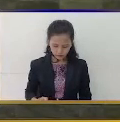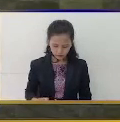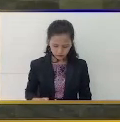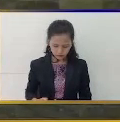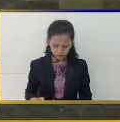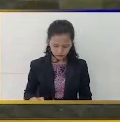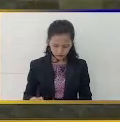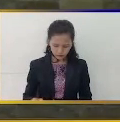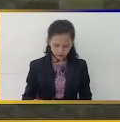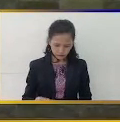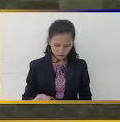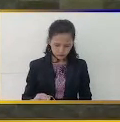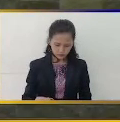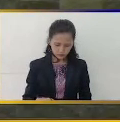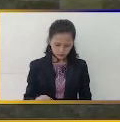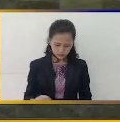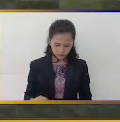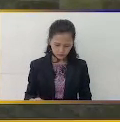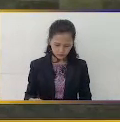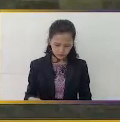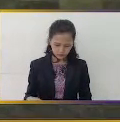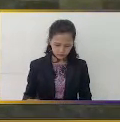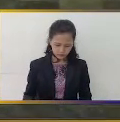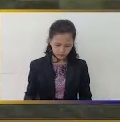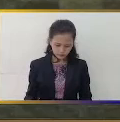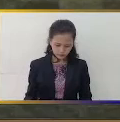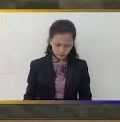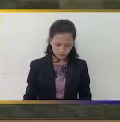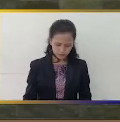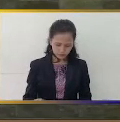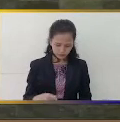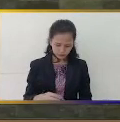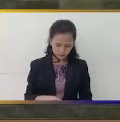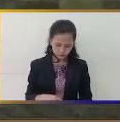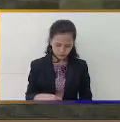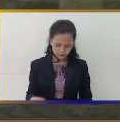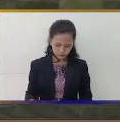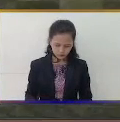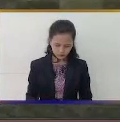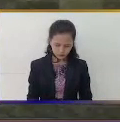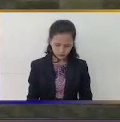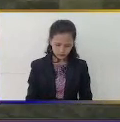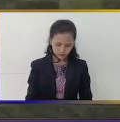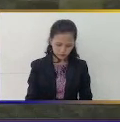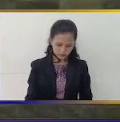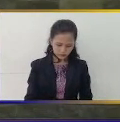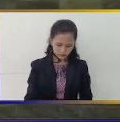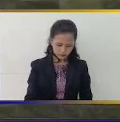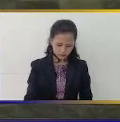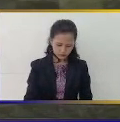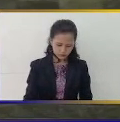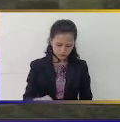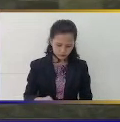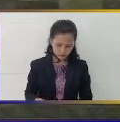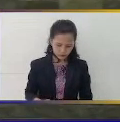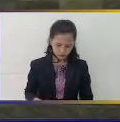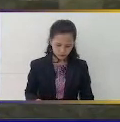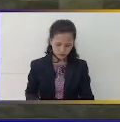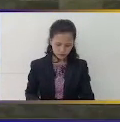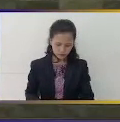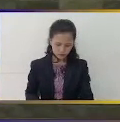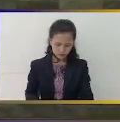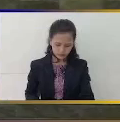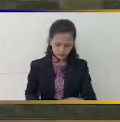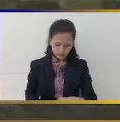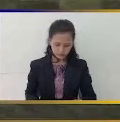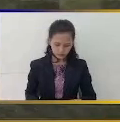children, showing to the generation to come the praises of the Lord and His strength and His wonderful works that He